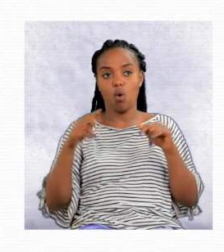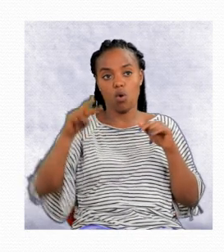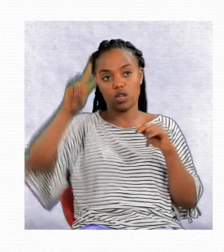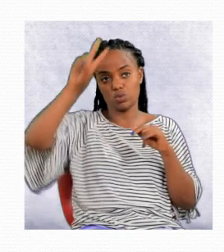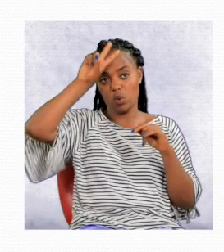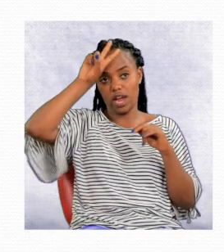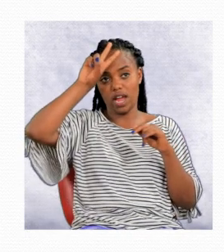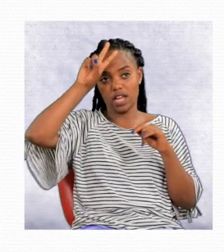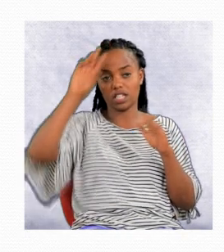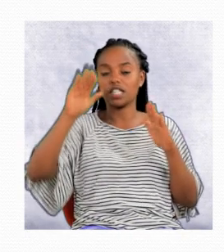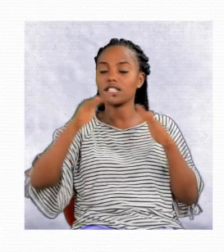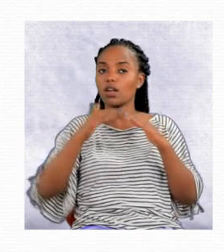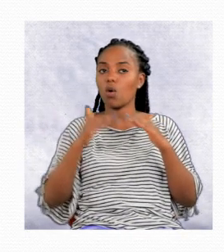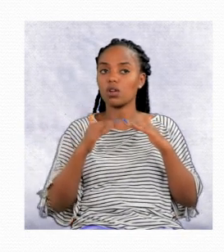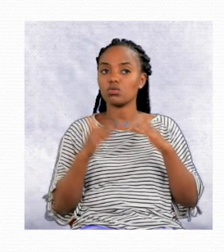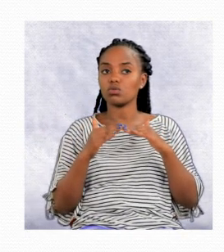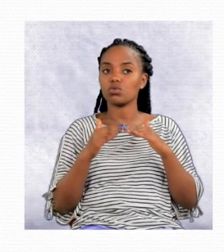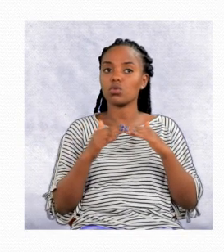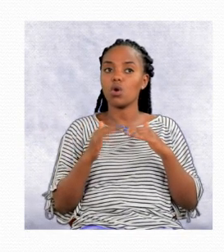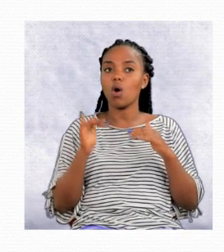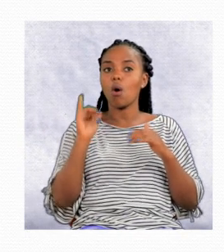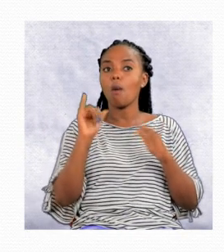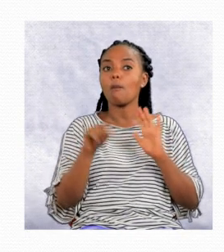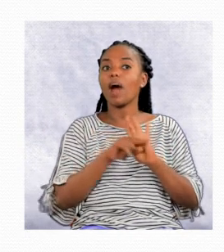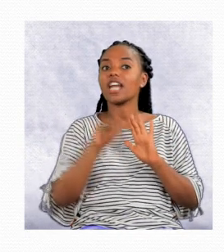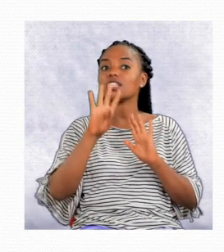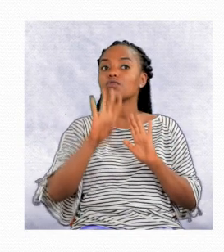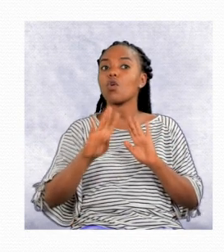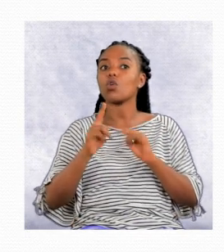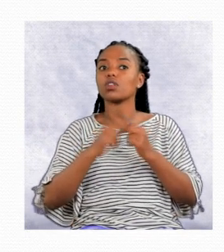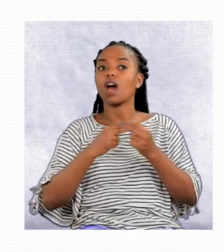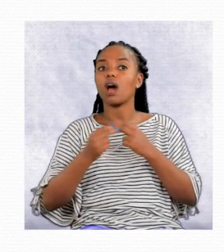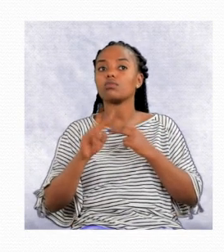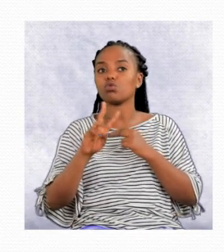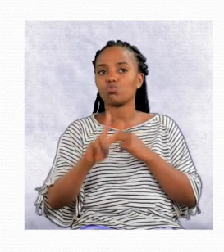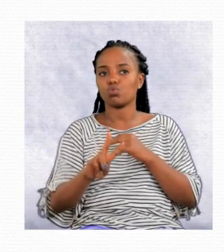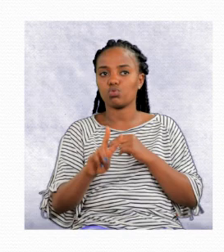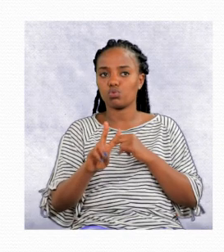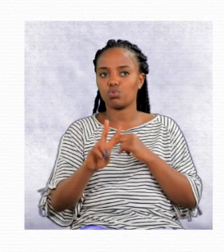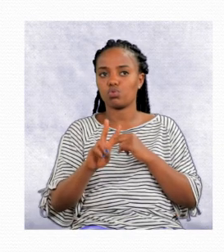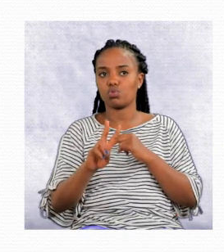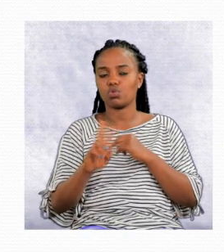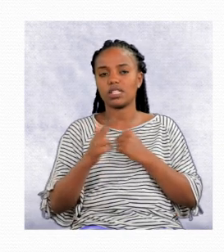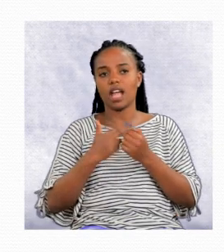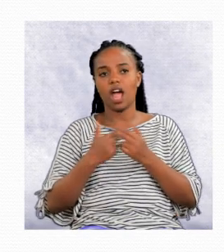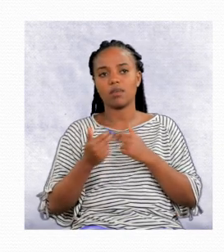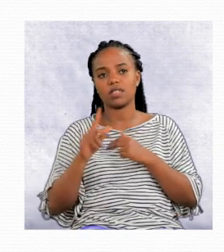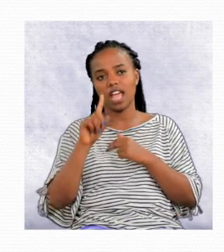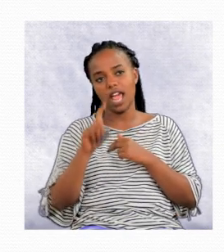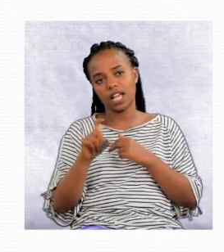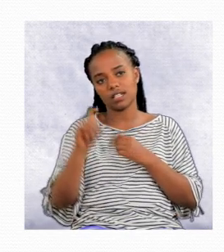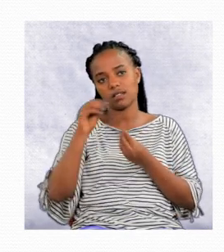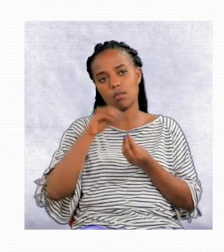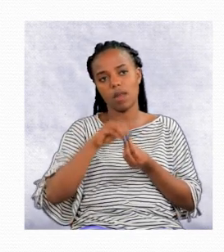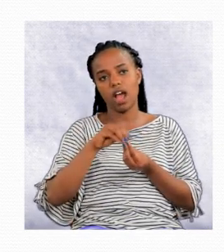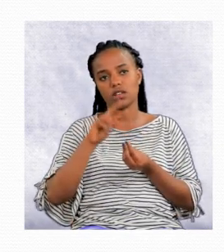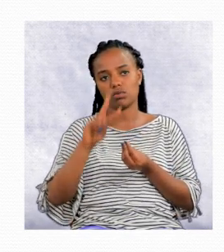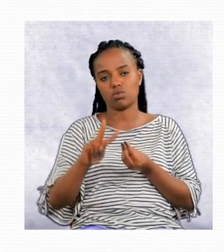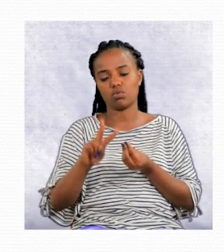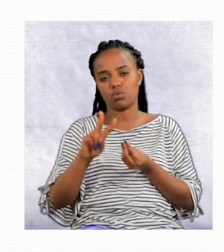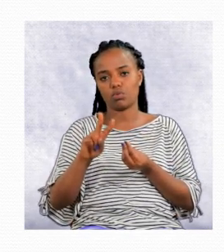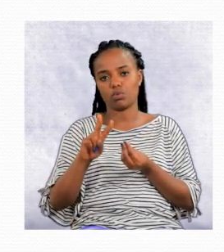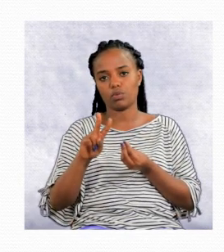squared is equal to minus 4 times 2 times x plus